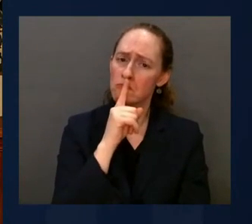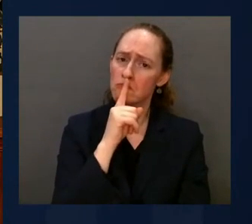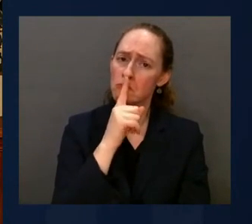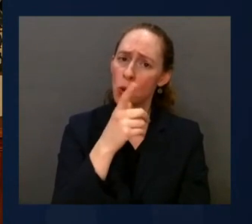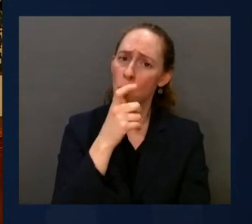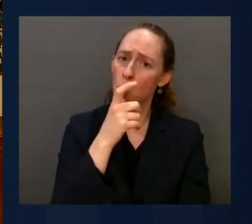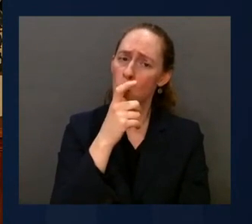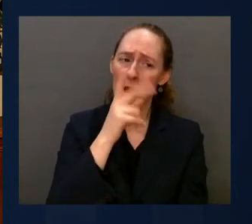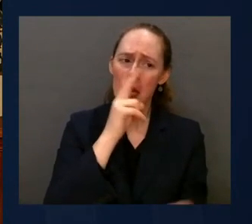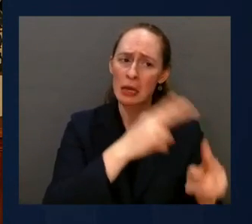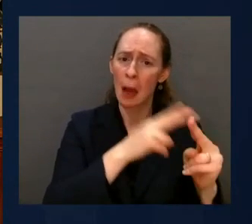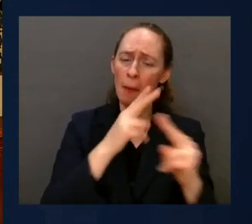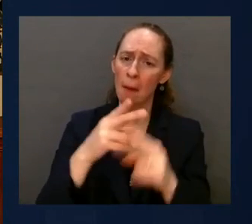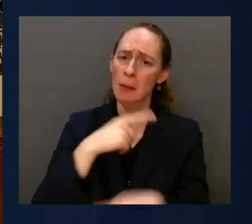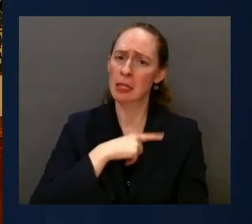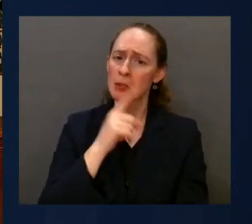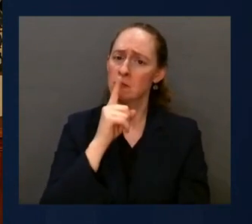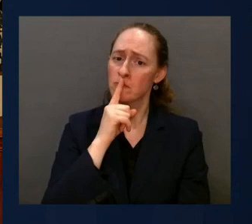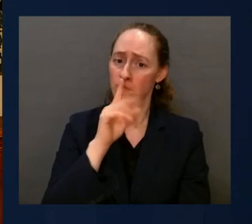Look,